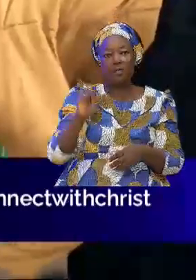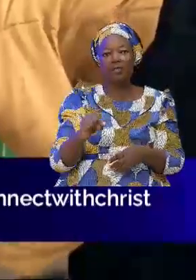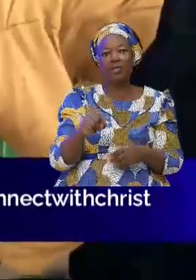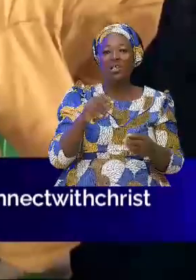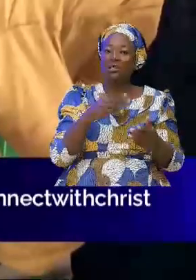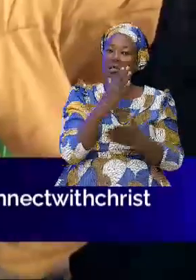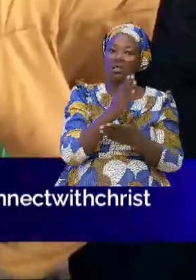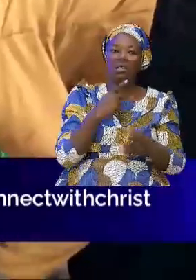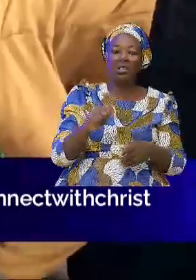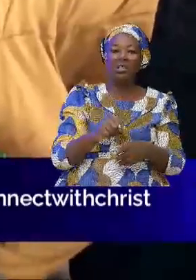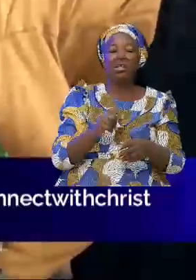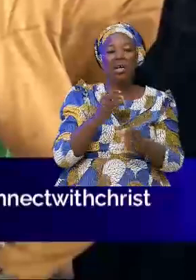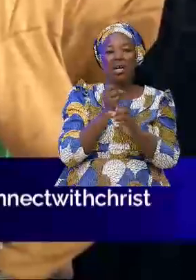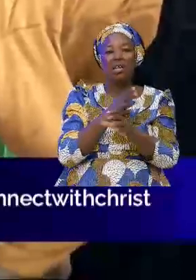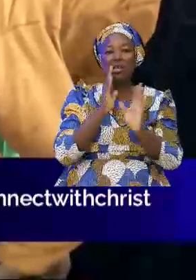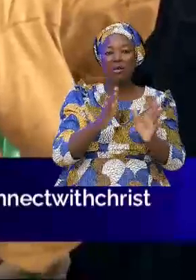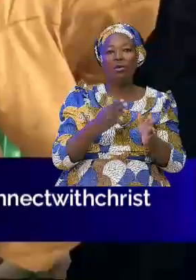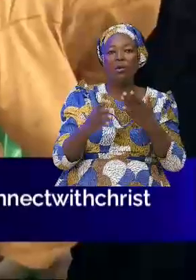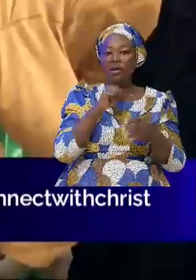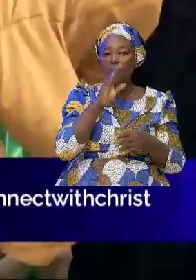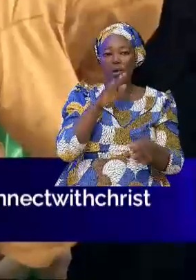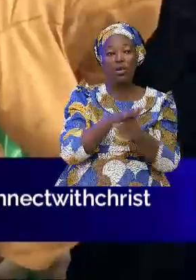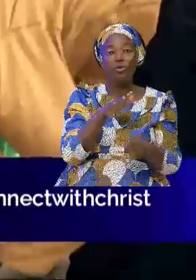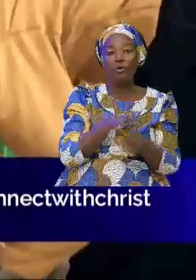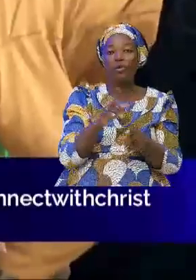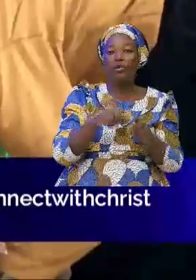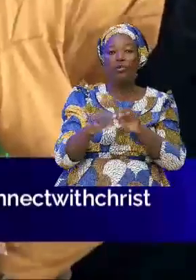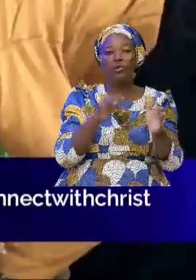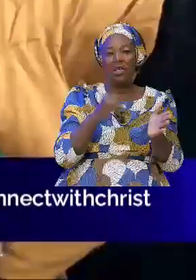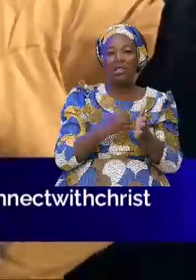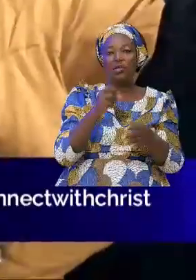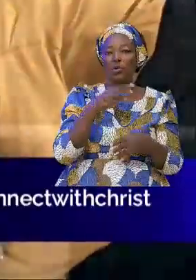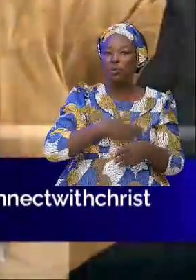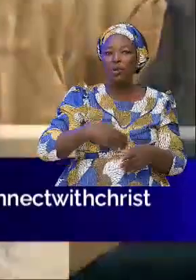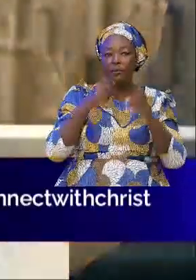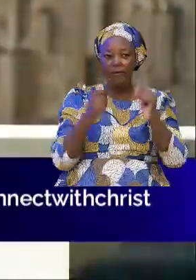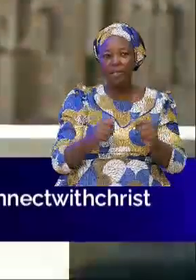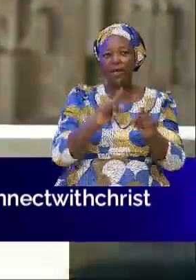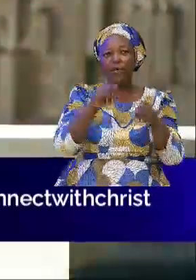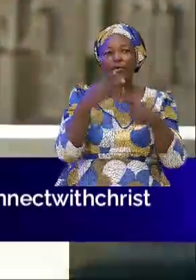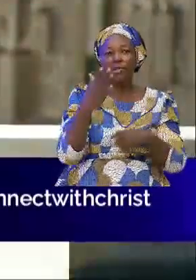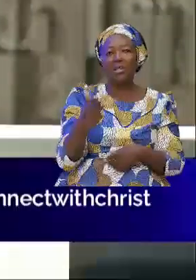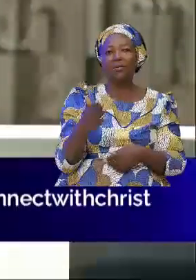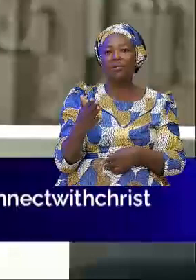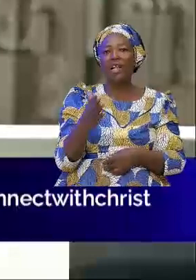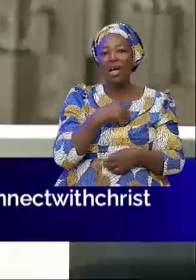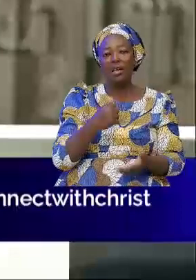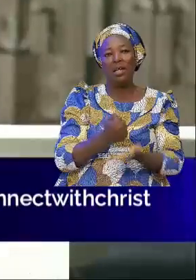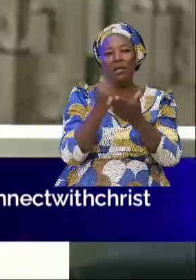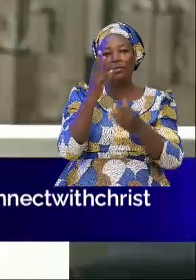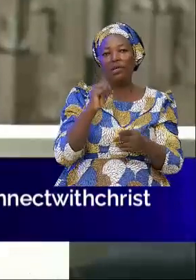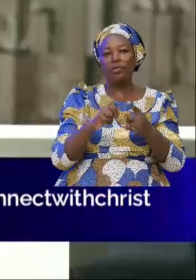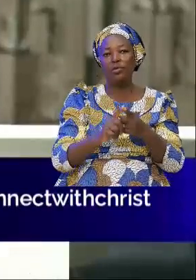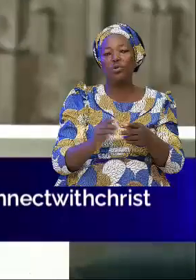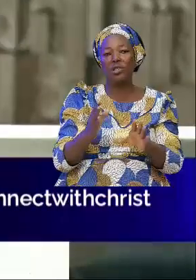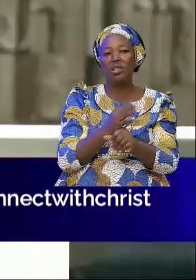more. Therefore, sometimes it's overwhelming the counselors assigned outside. So